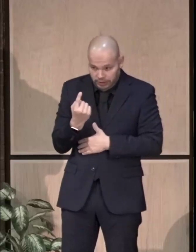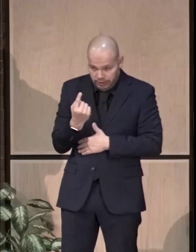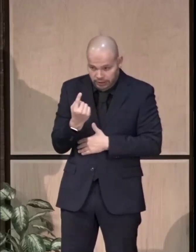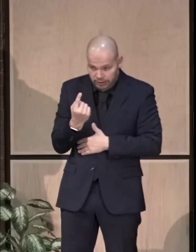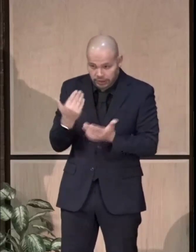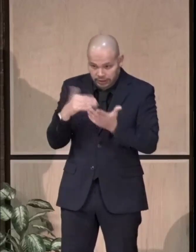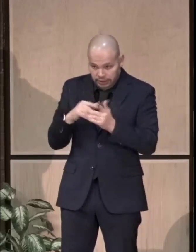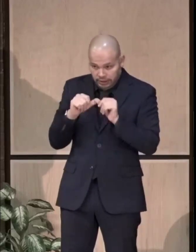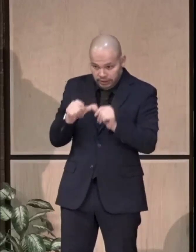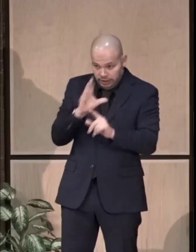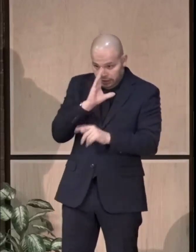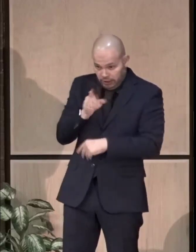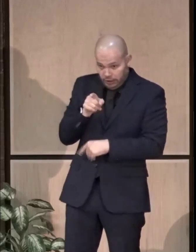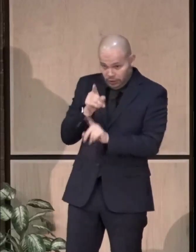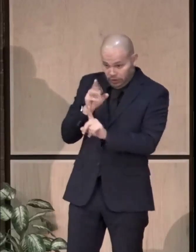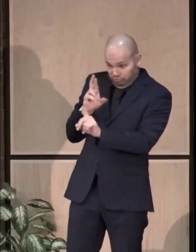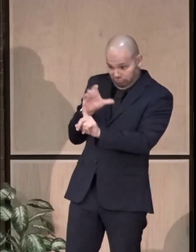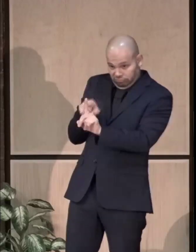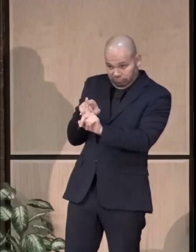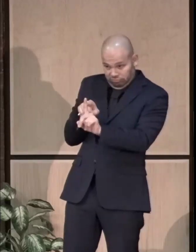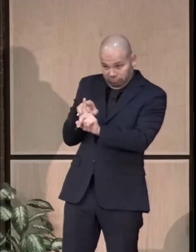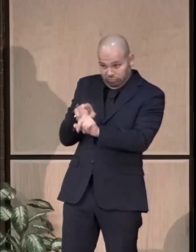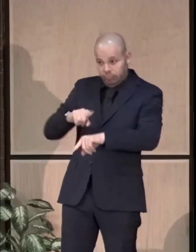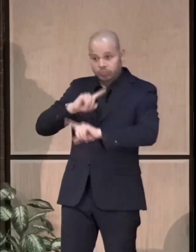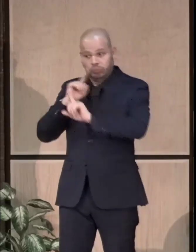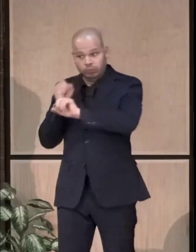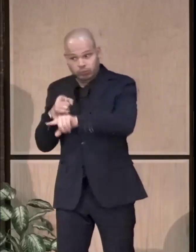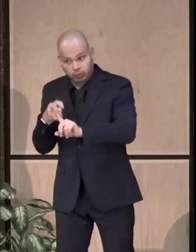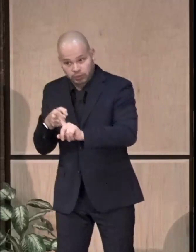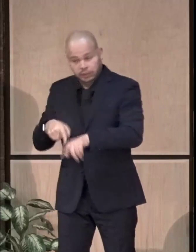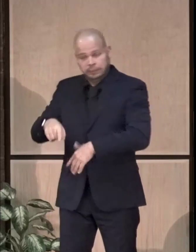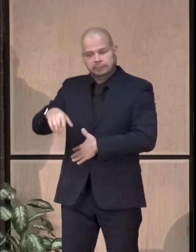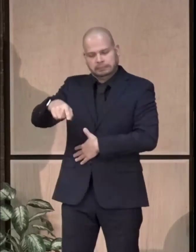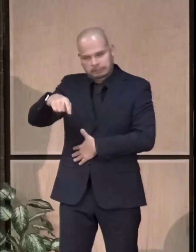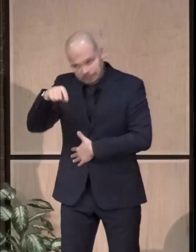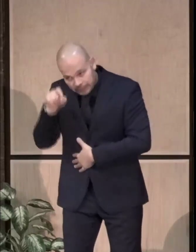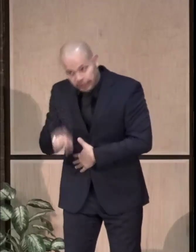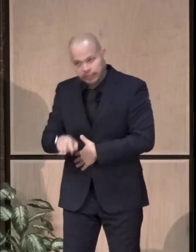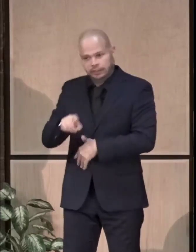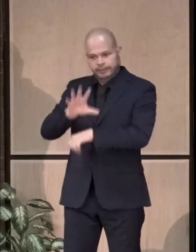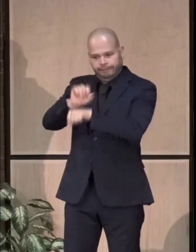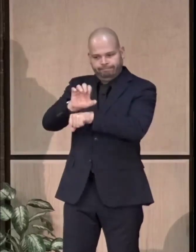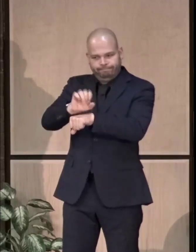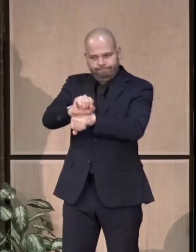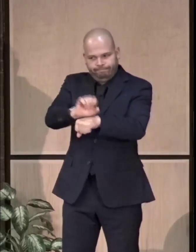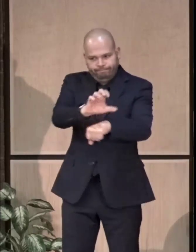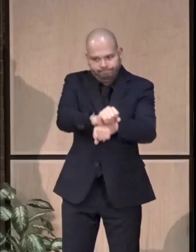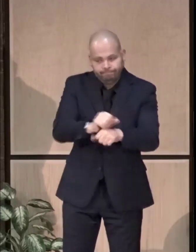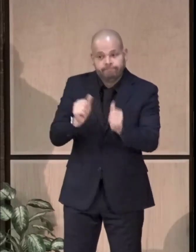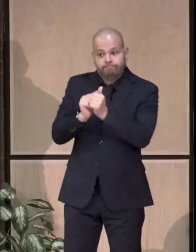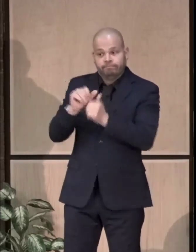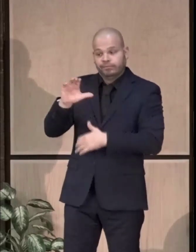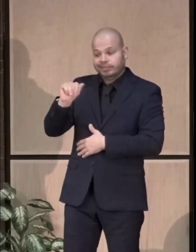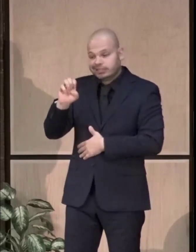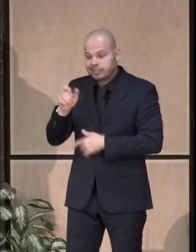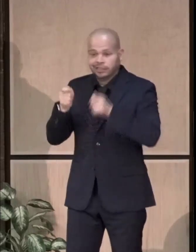Card, you are ordered to make and maintain regular contact with your assigned ARMMC case management team and